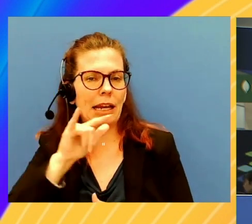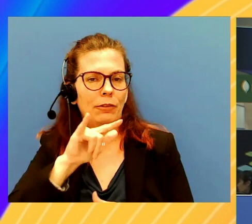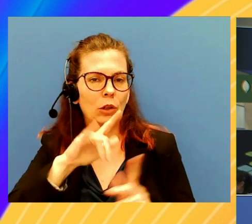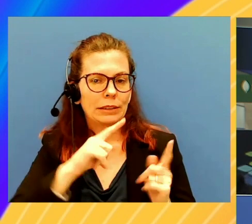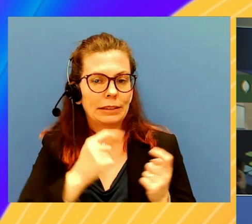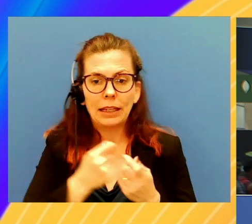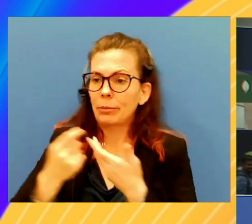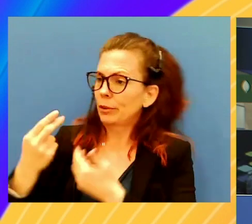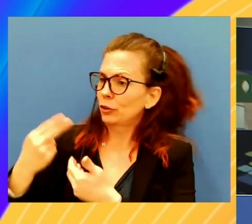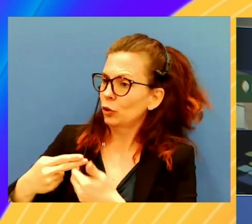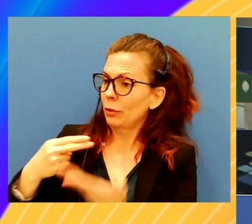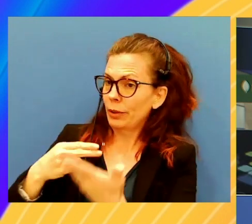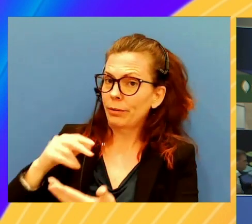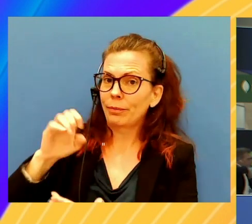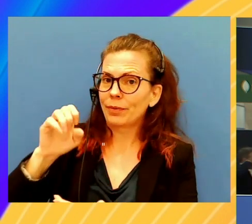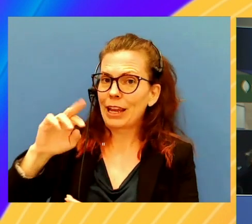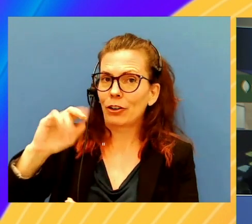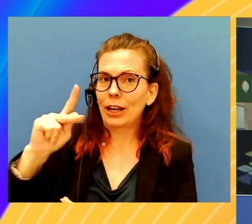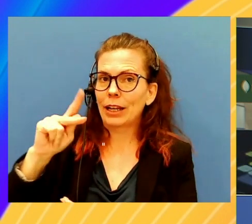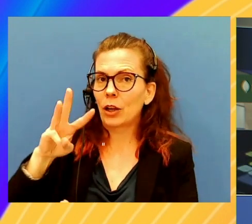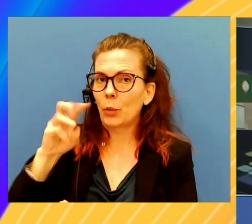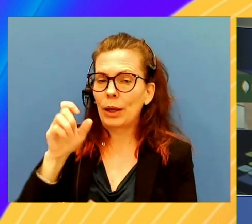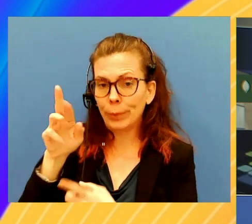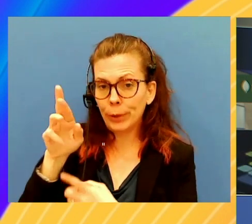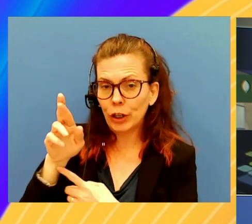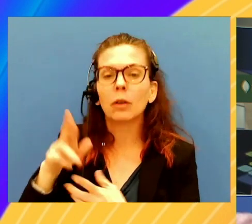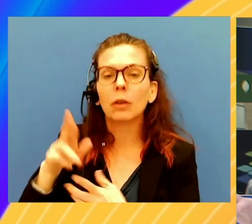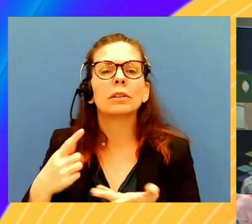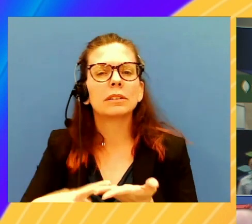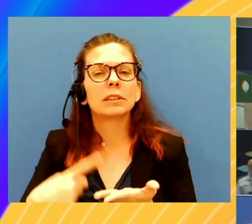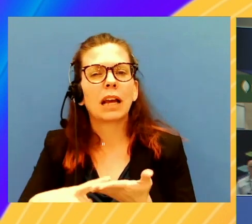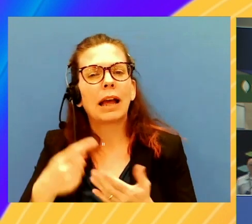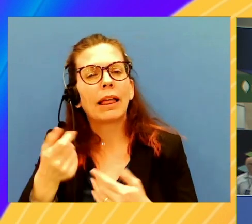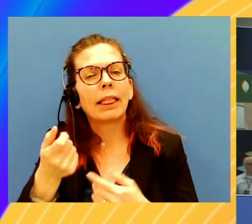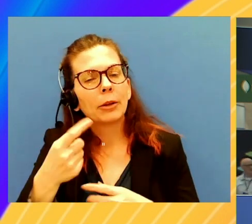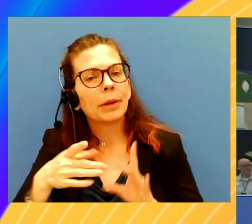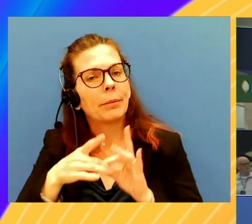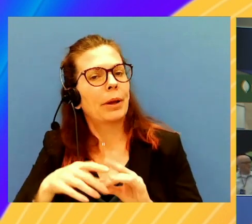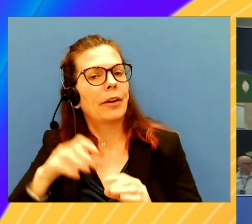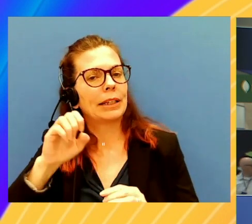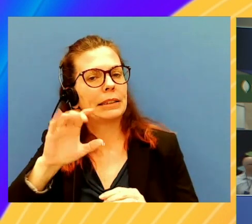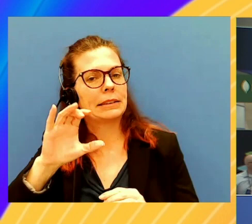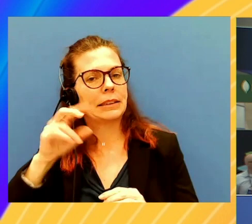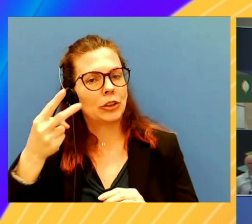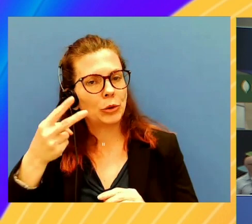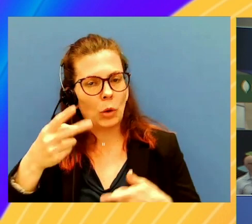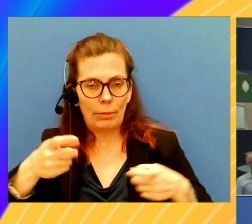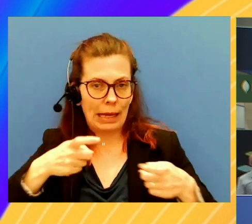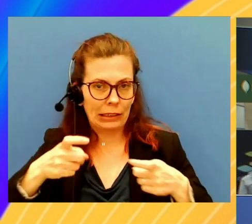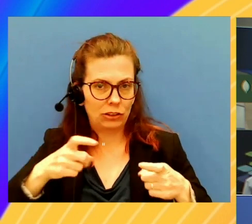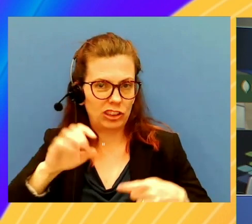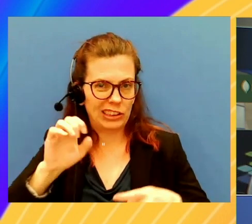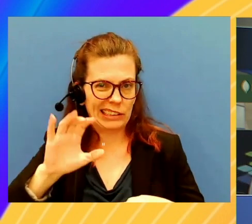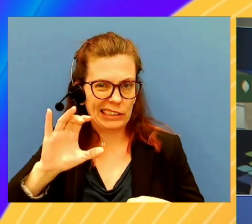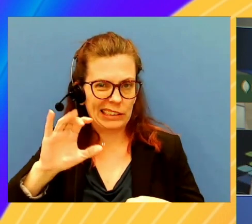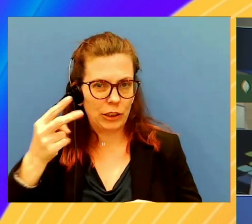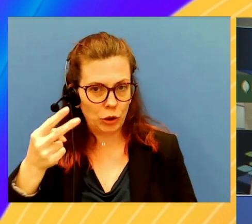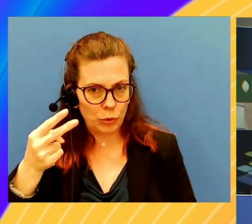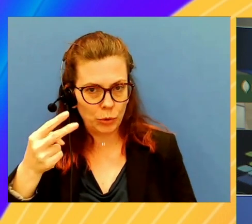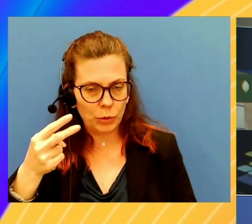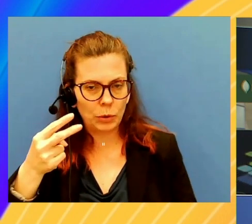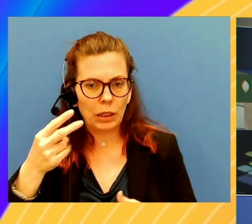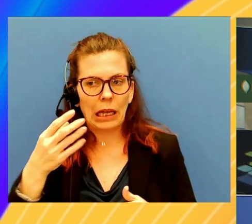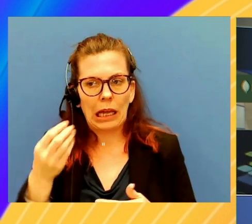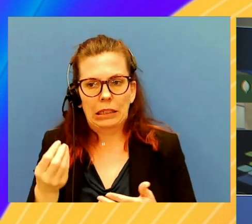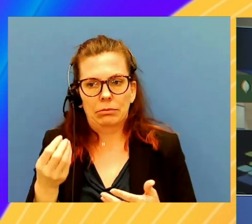today. And we're going to talk a little bit about EC2, managing EC2,